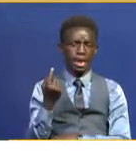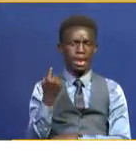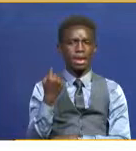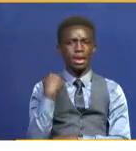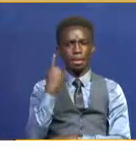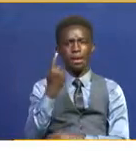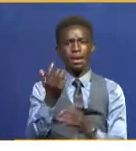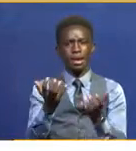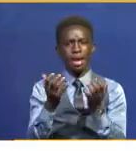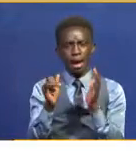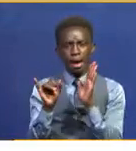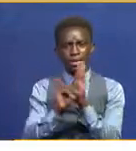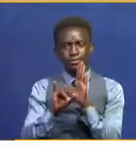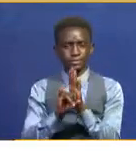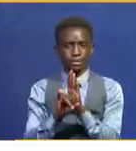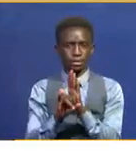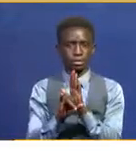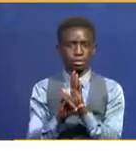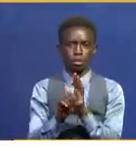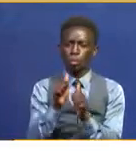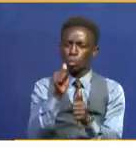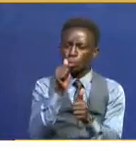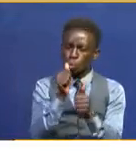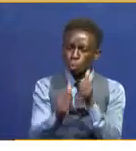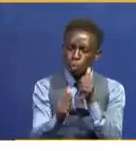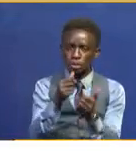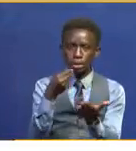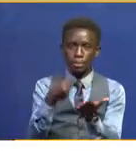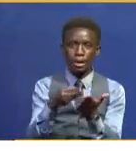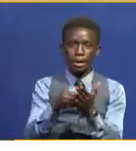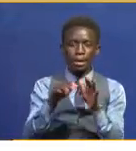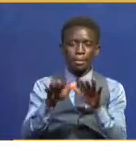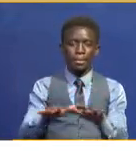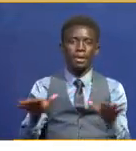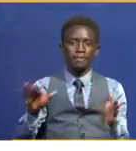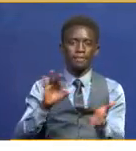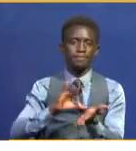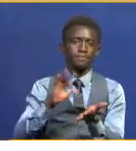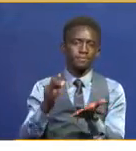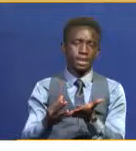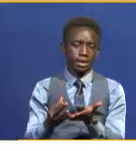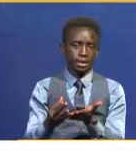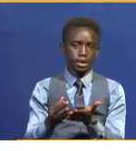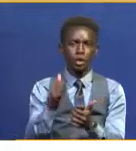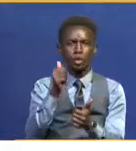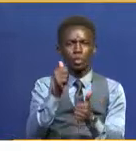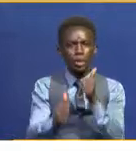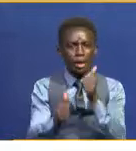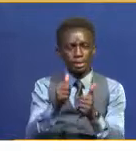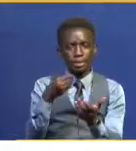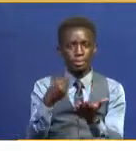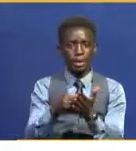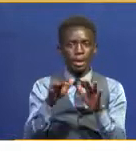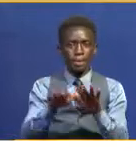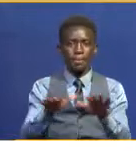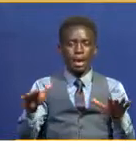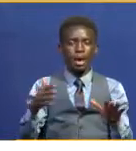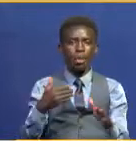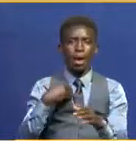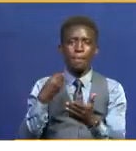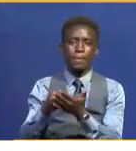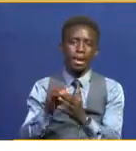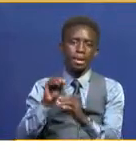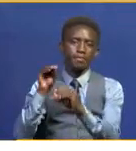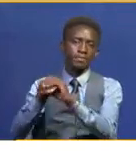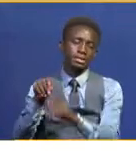have to identify which money market fund provider or money market that they actually want to invest in, because